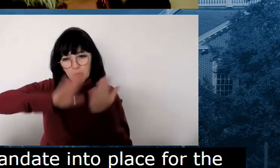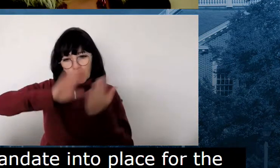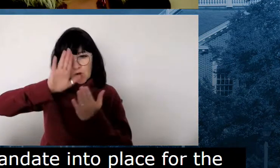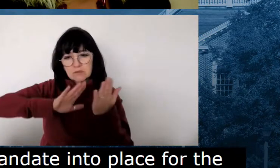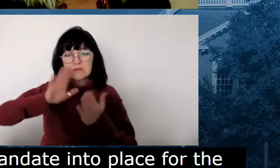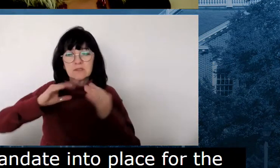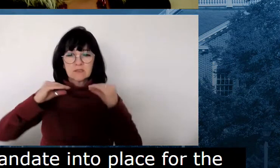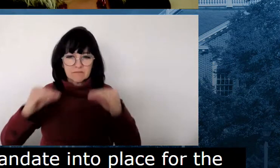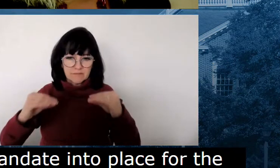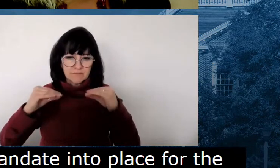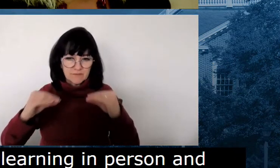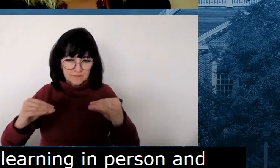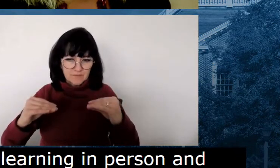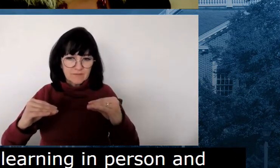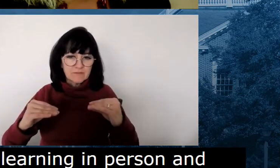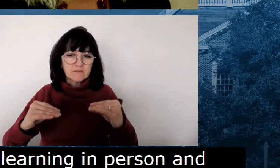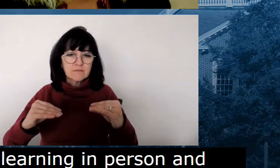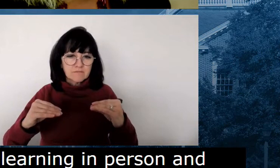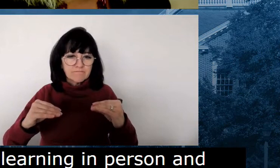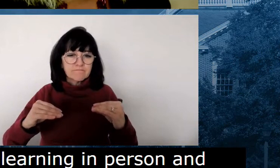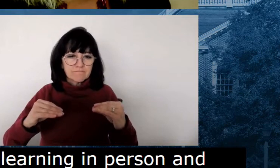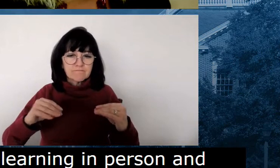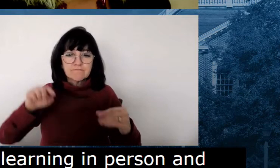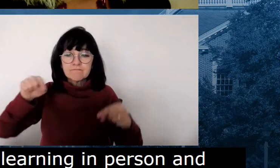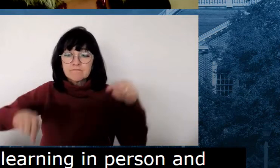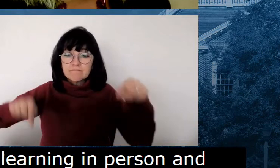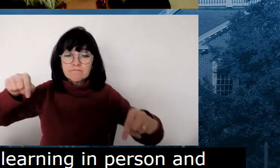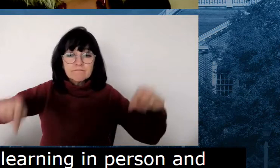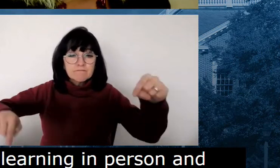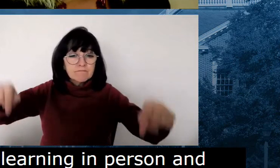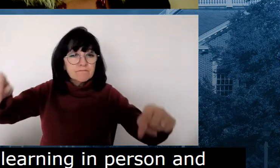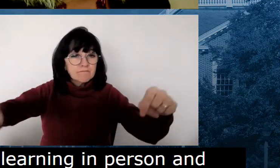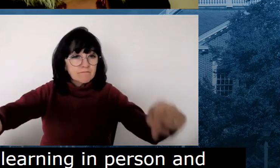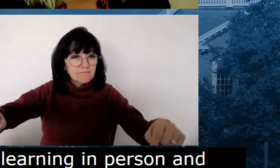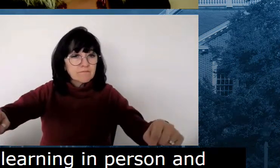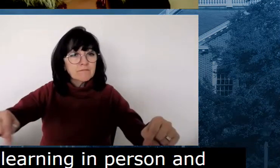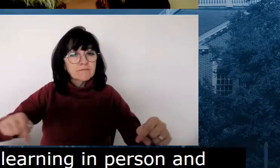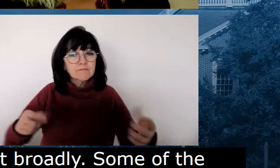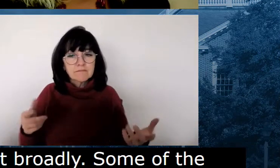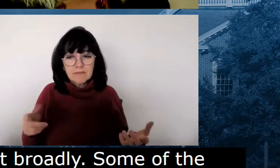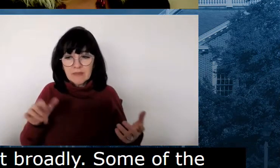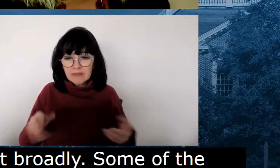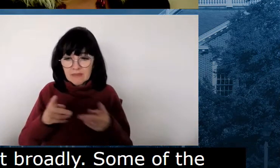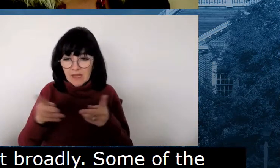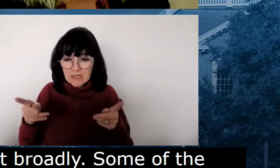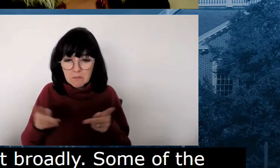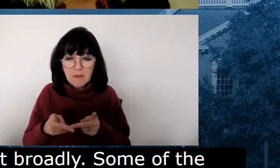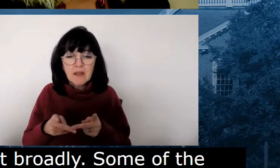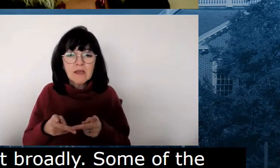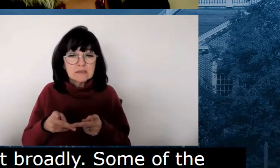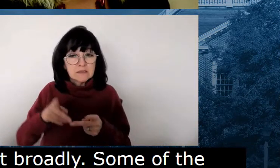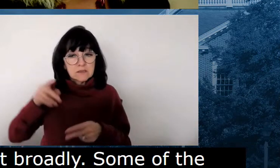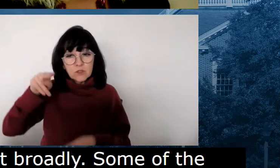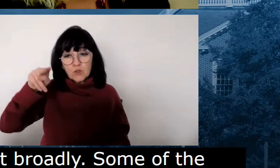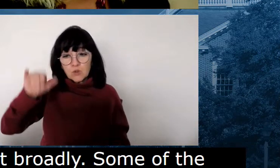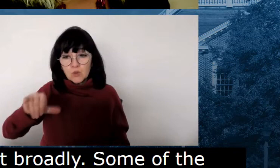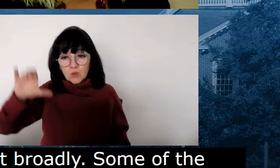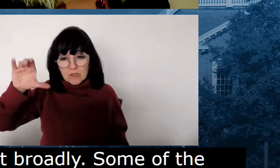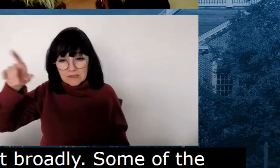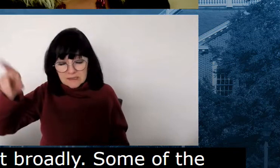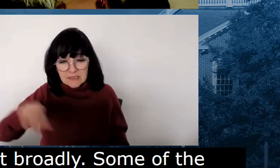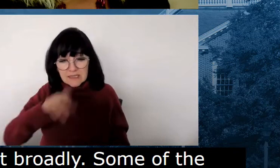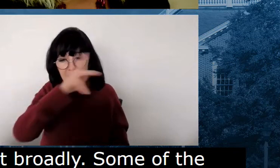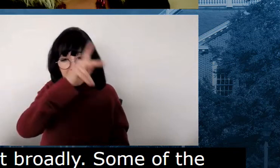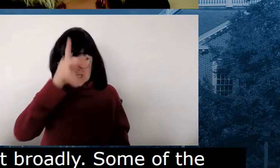broadly. Some of the areas that you're talking about are places like big cities like New York and Philadelphia, where